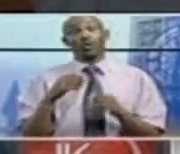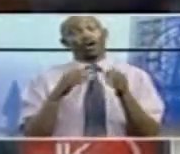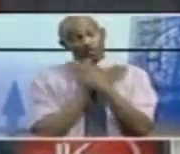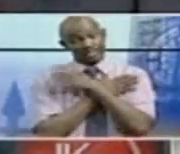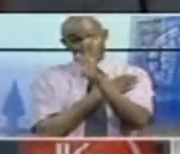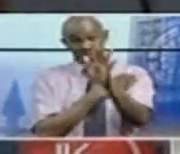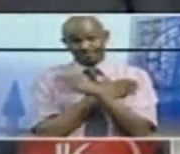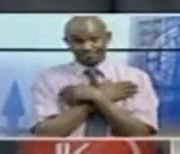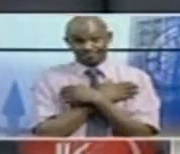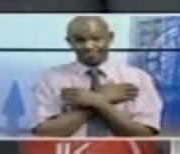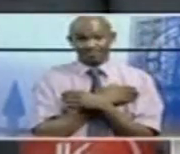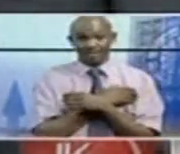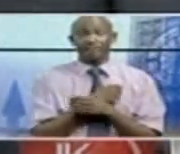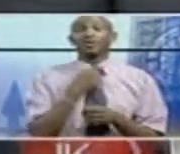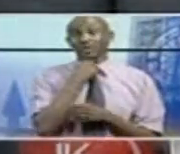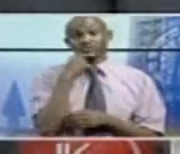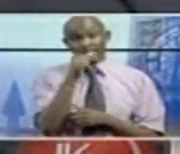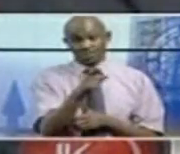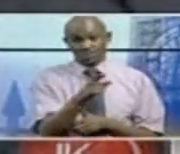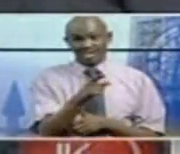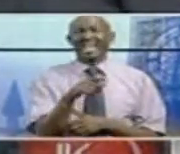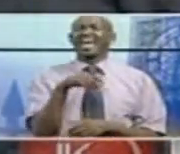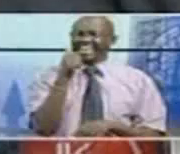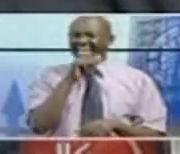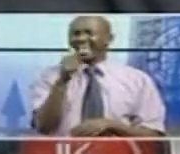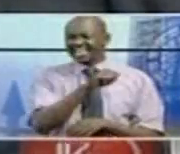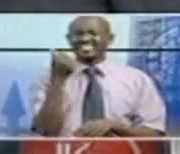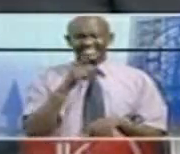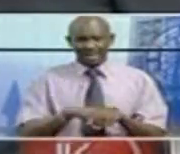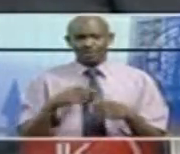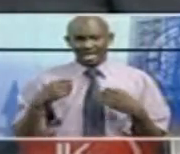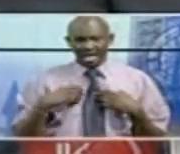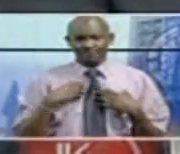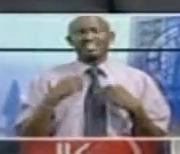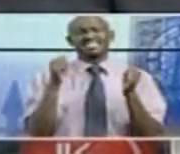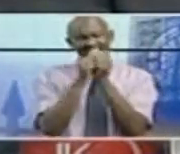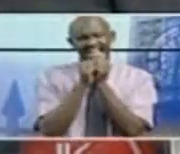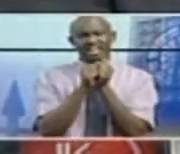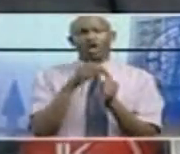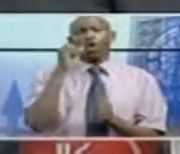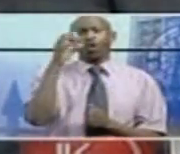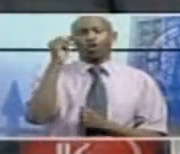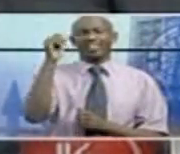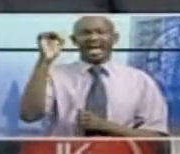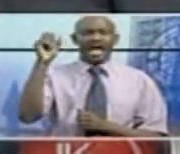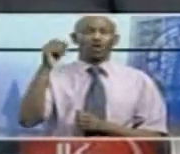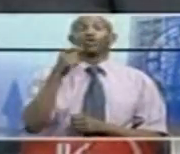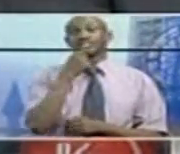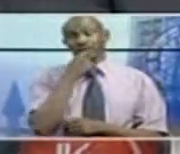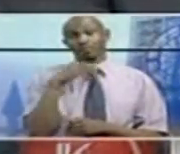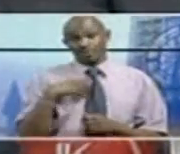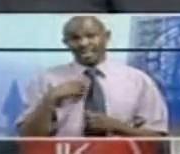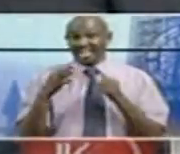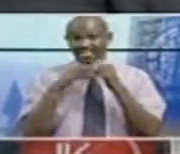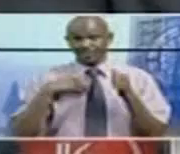I want to send you to your colleagues that I want to tell you that anytime there are 10 Onyangos where there are possible 8 people,